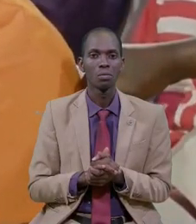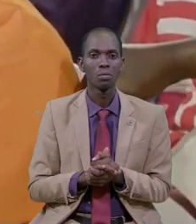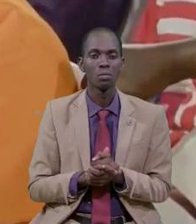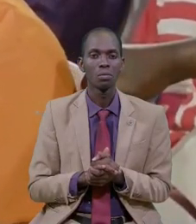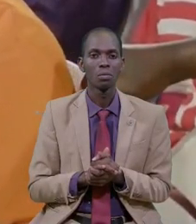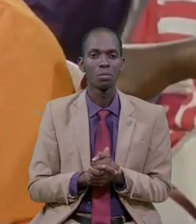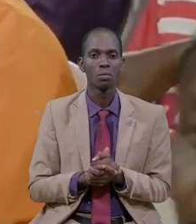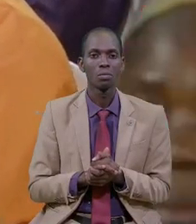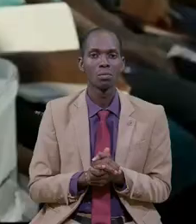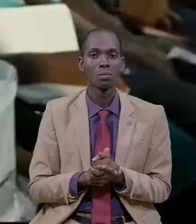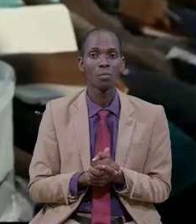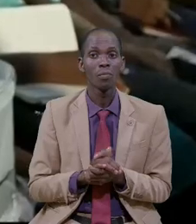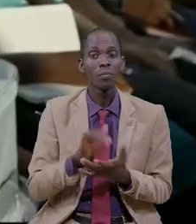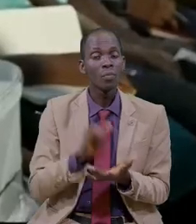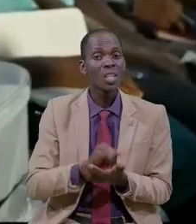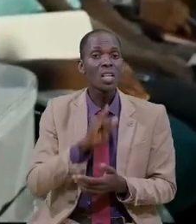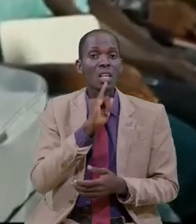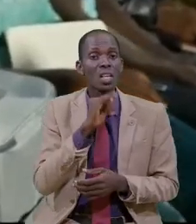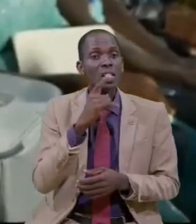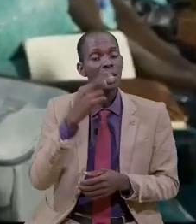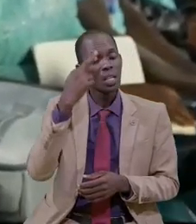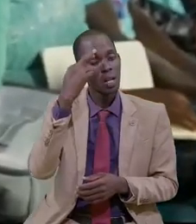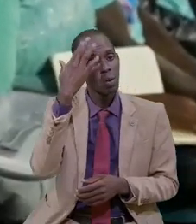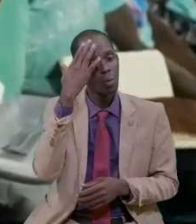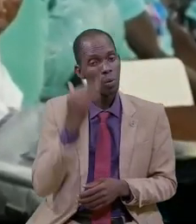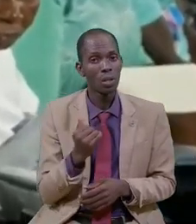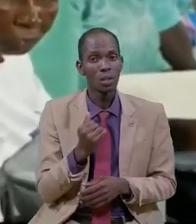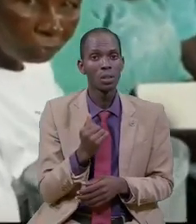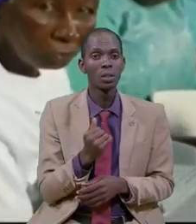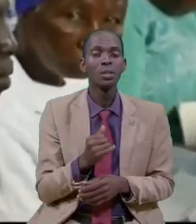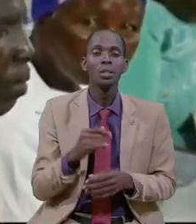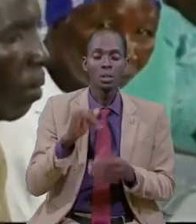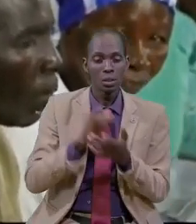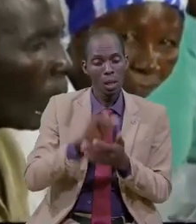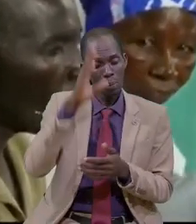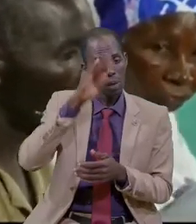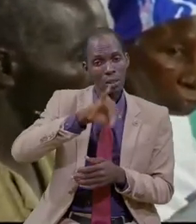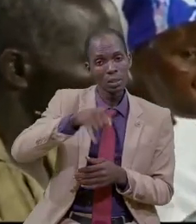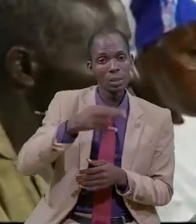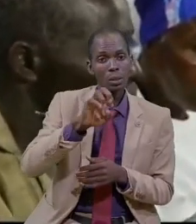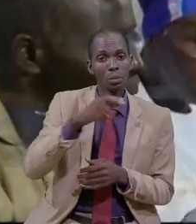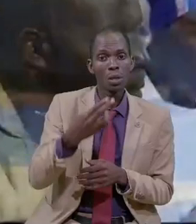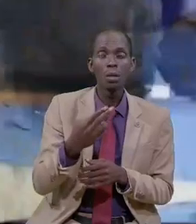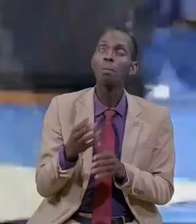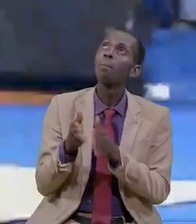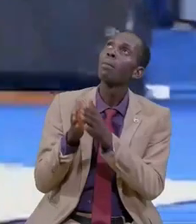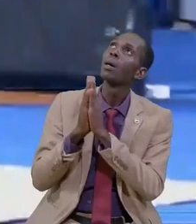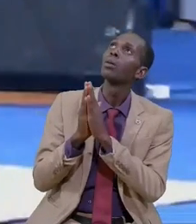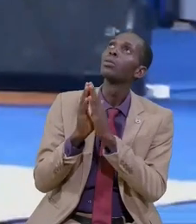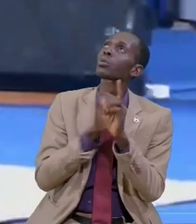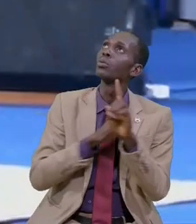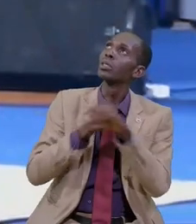péché. That's the reason why he prayed, save me and I shall be saved. Voilà pourquoi il a